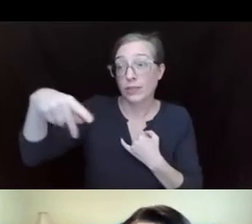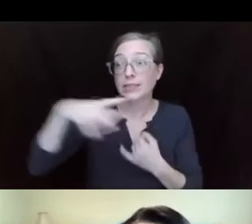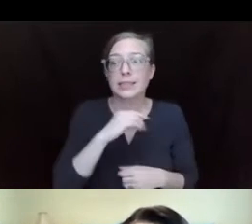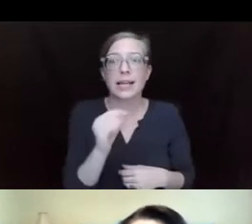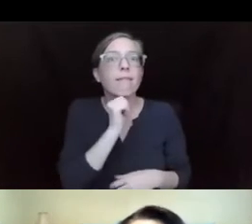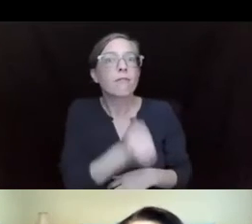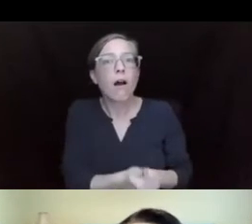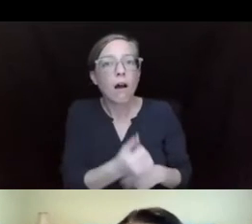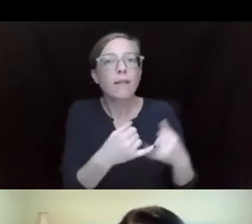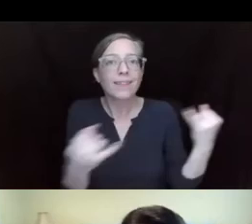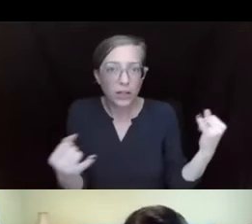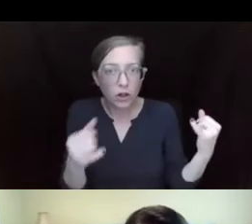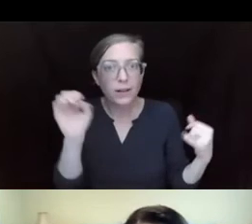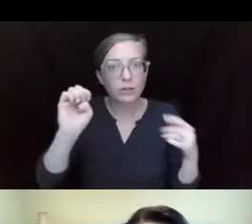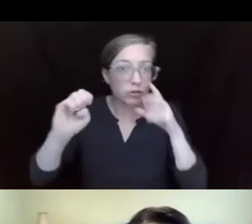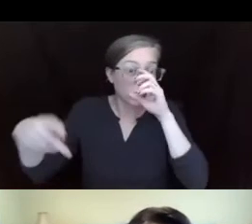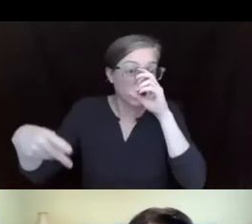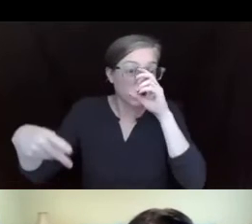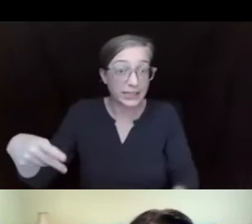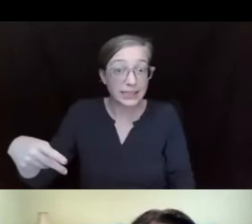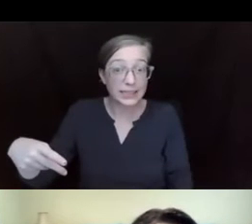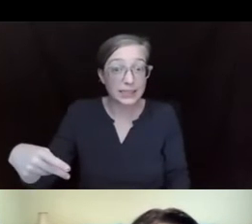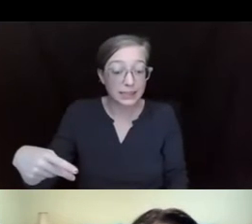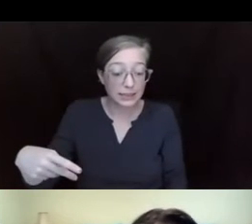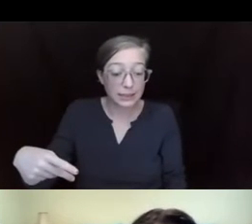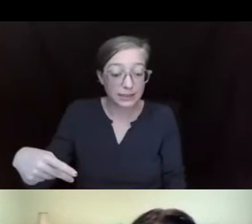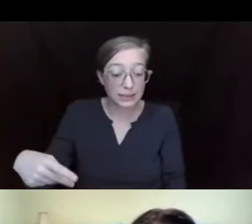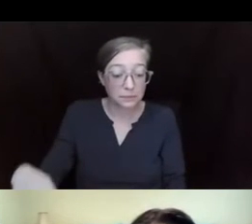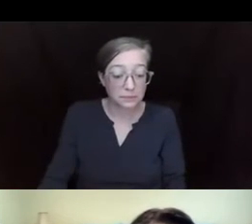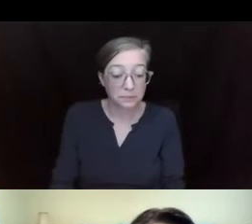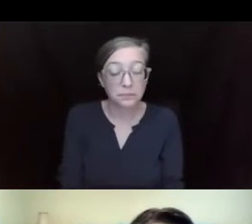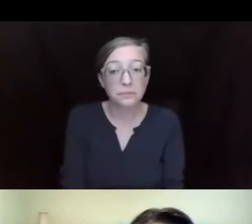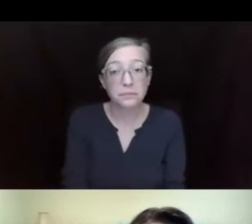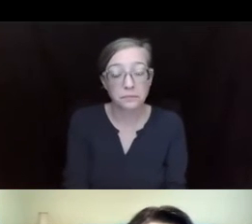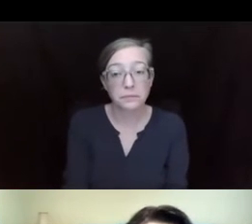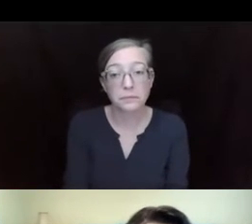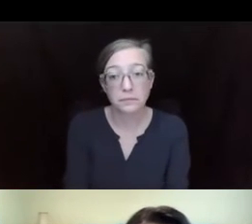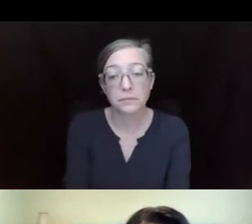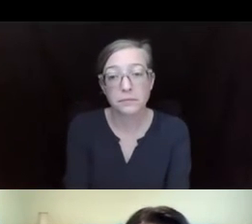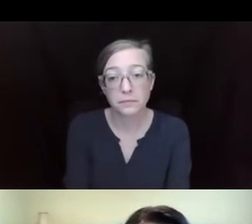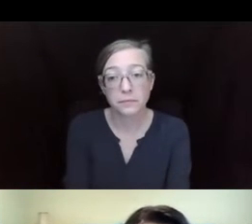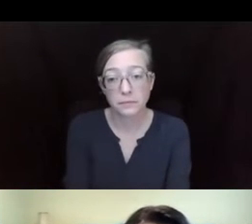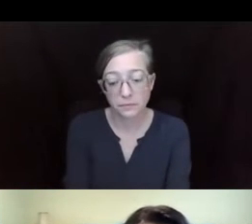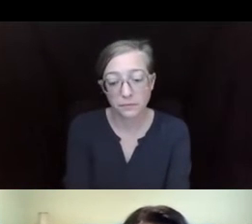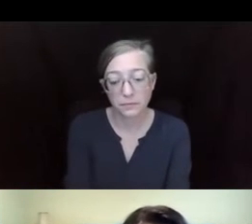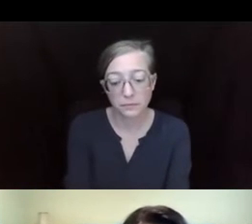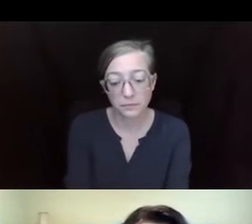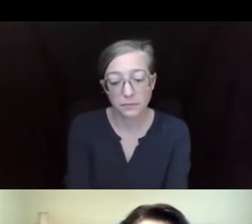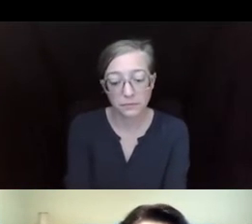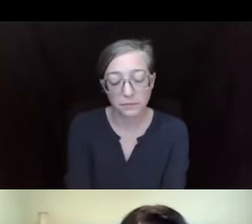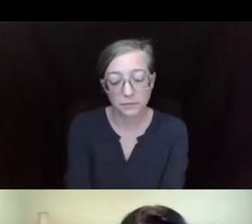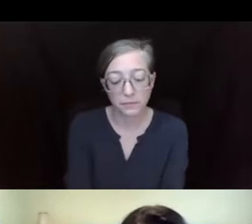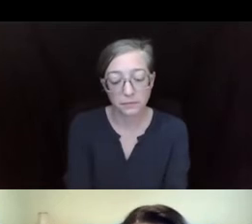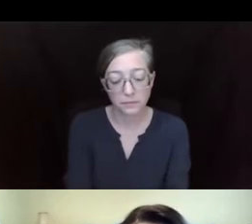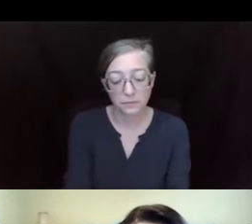state that it has a linear dependence with electric field. And I also have that electrophoresis of the second kind.